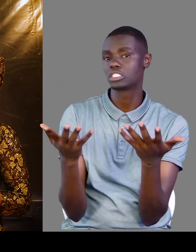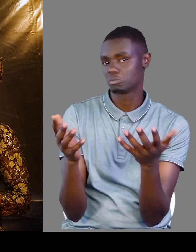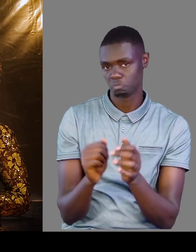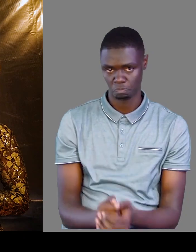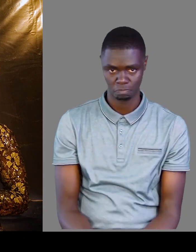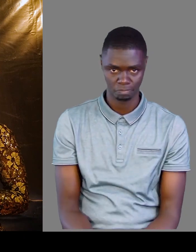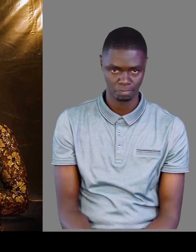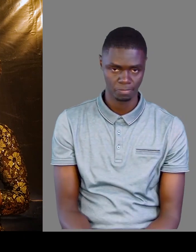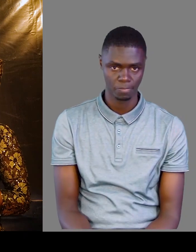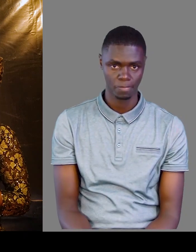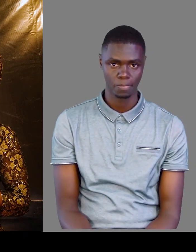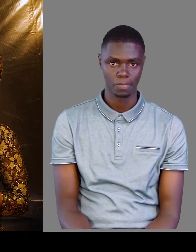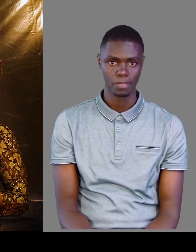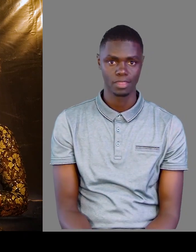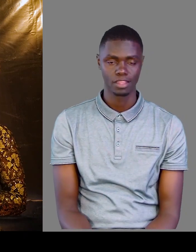right.